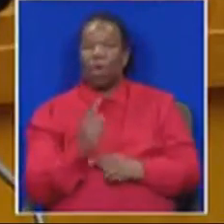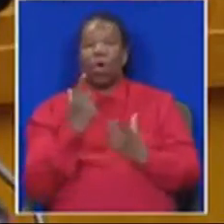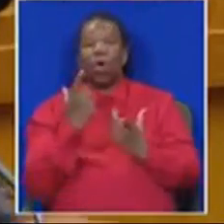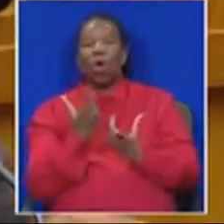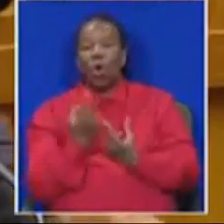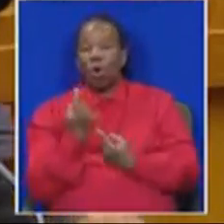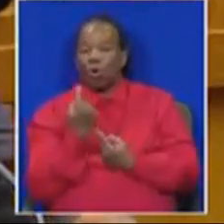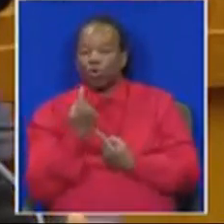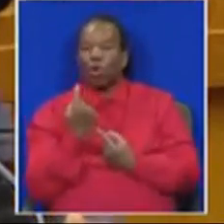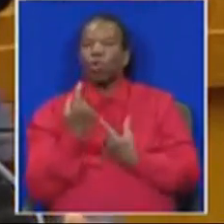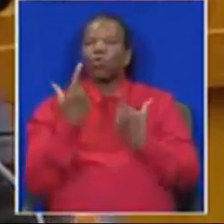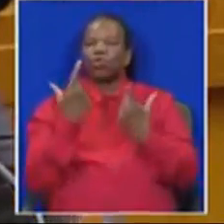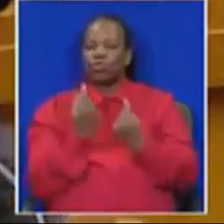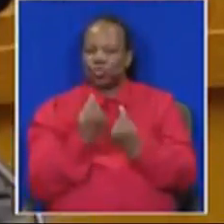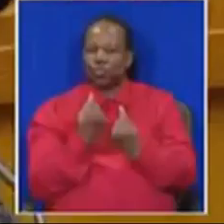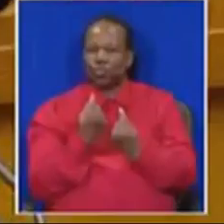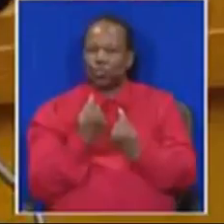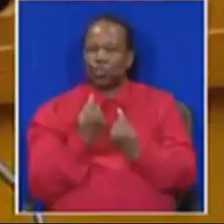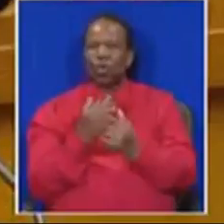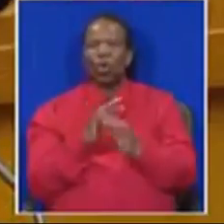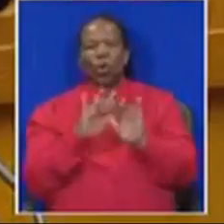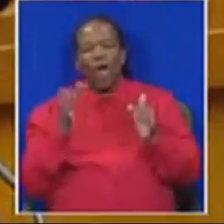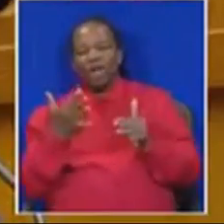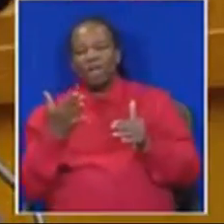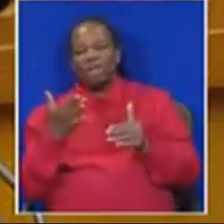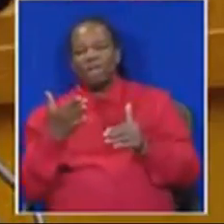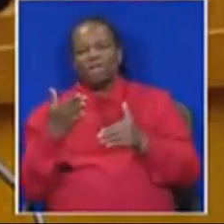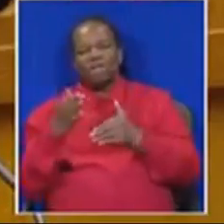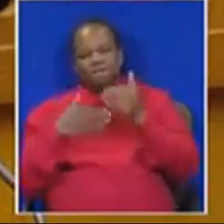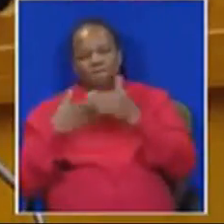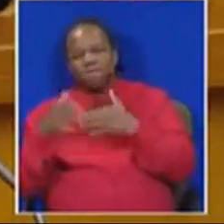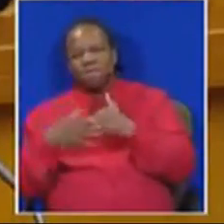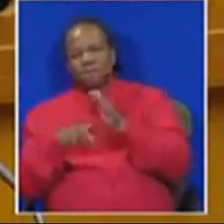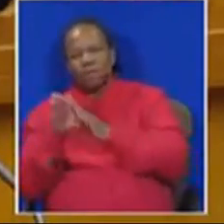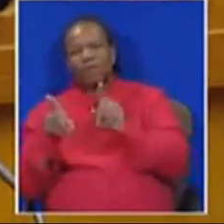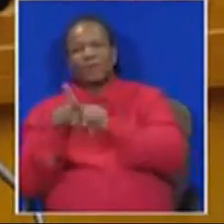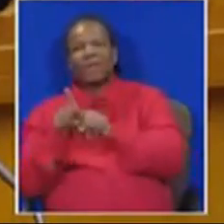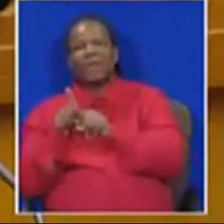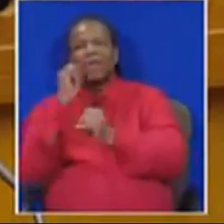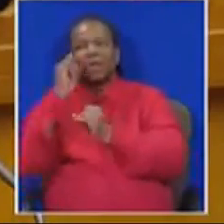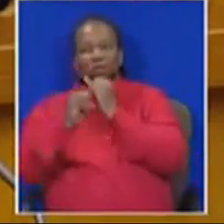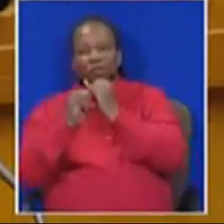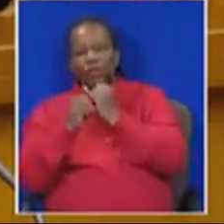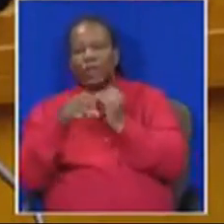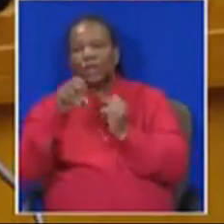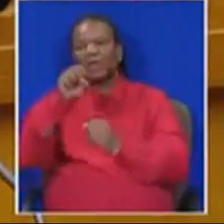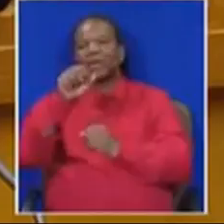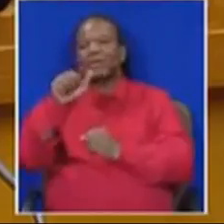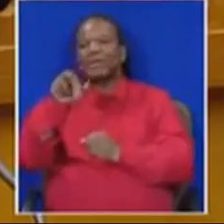to stabilize and strengthen vital institutions like the South African Revenue